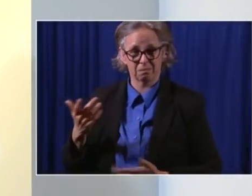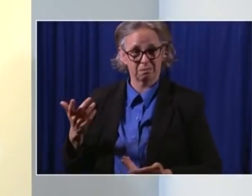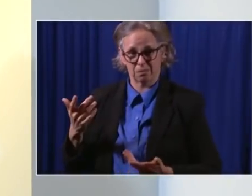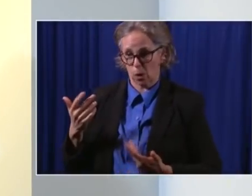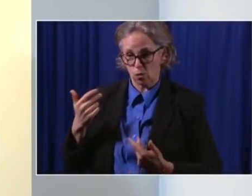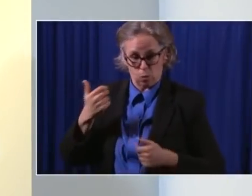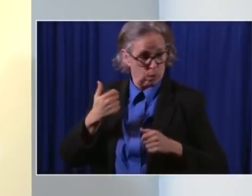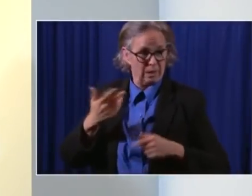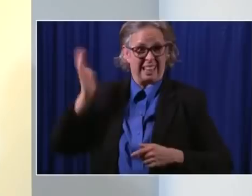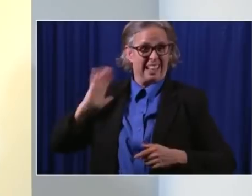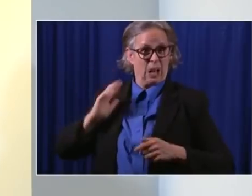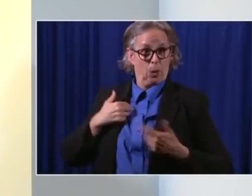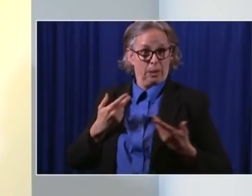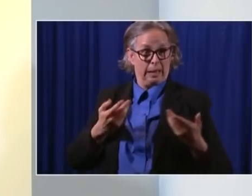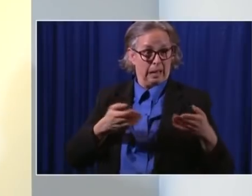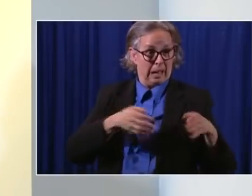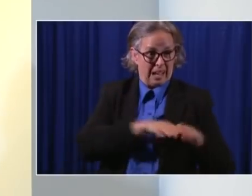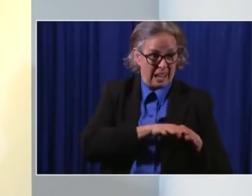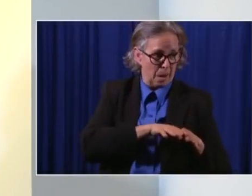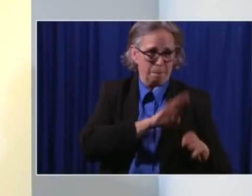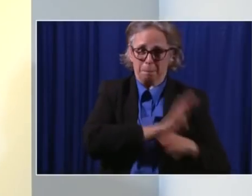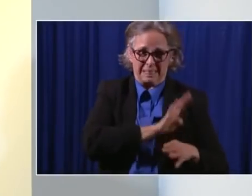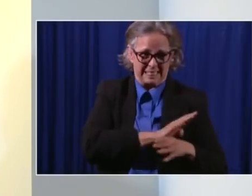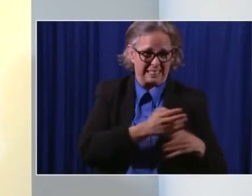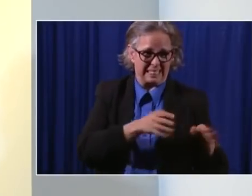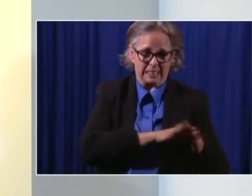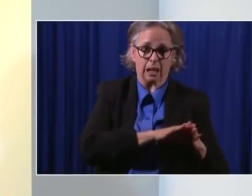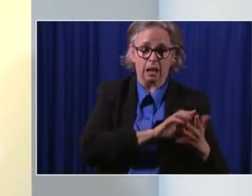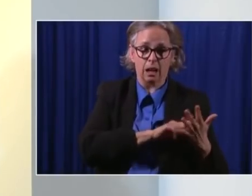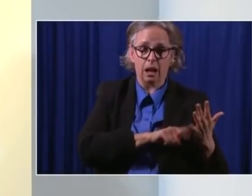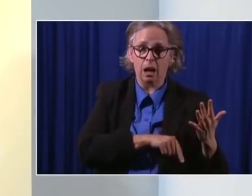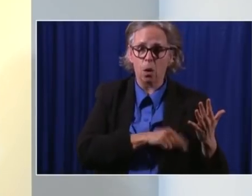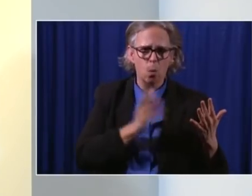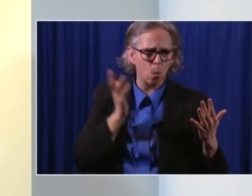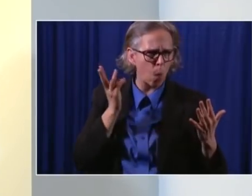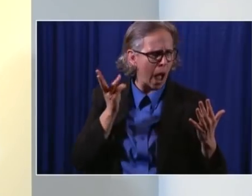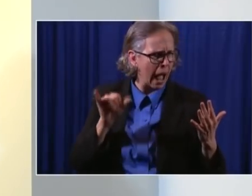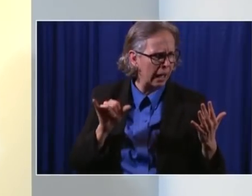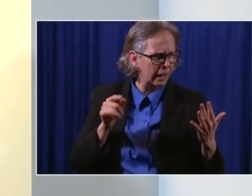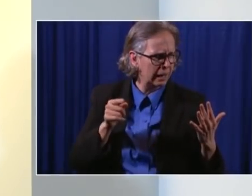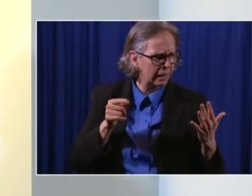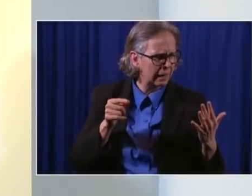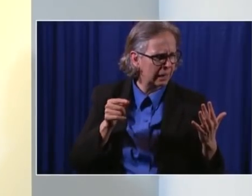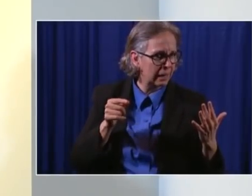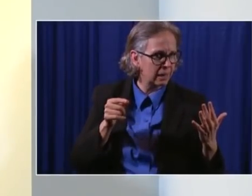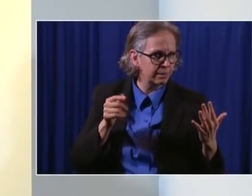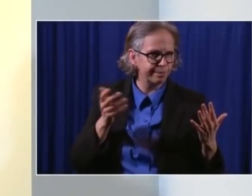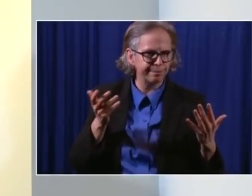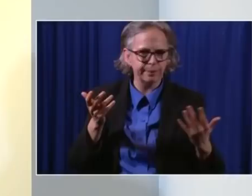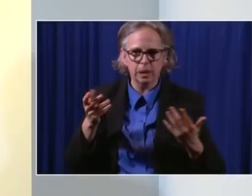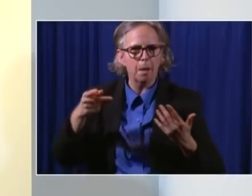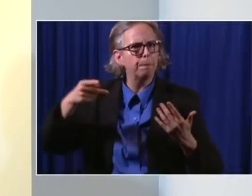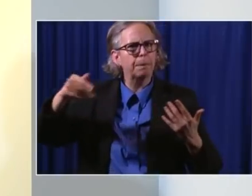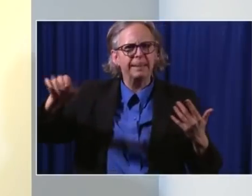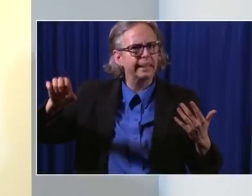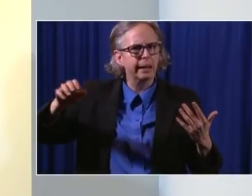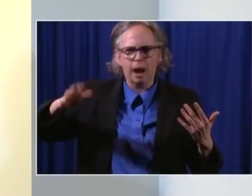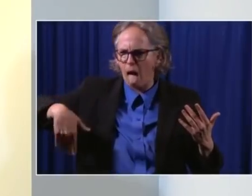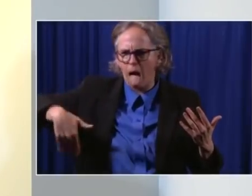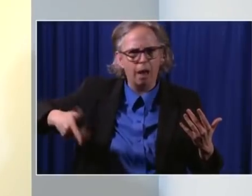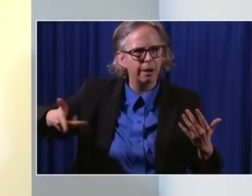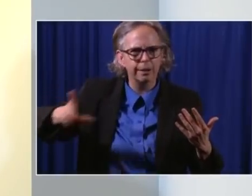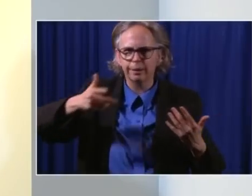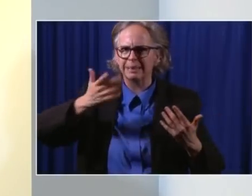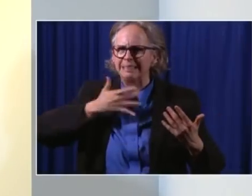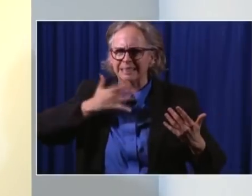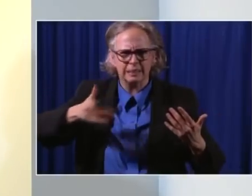of the things that we hold dear was the fact that we did not have an adequate supply of PPE, of